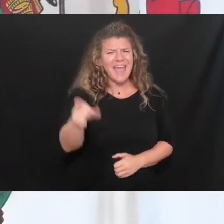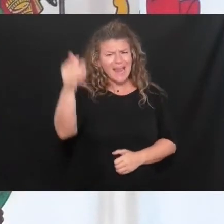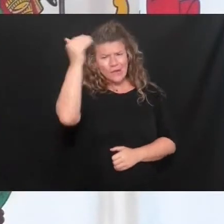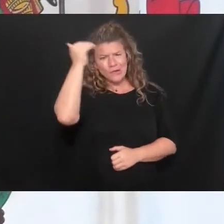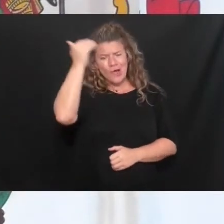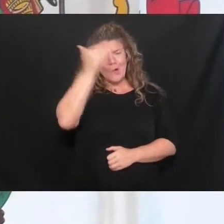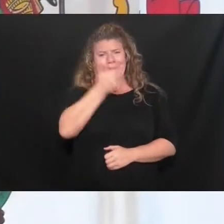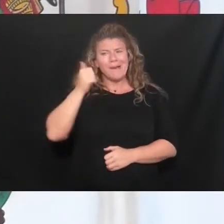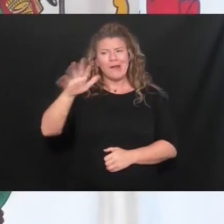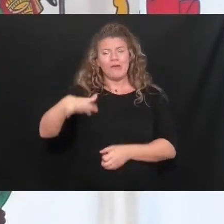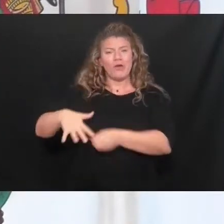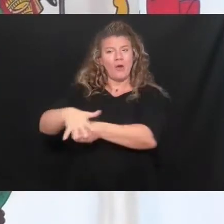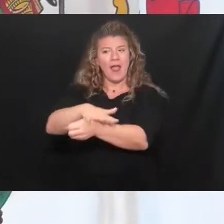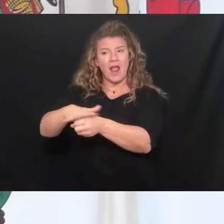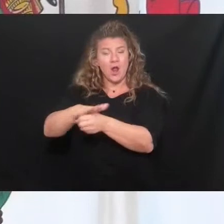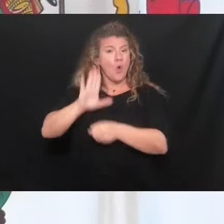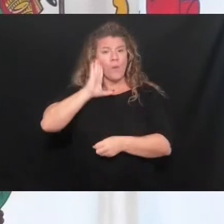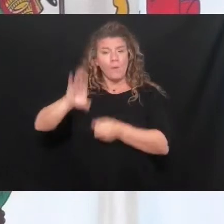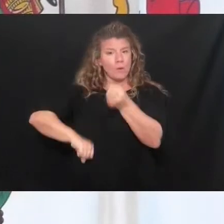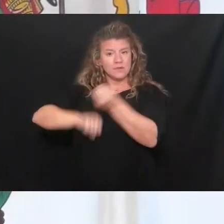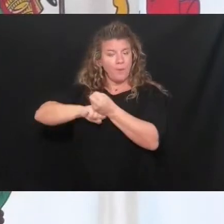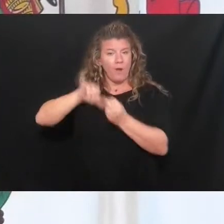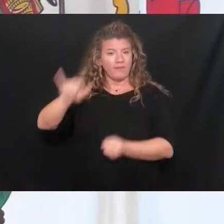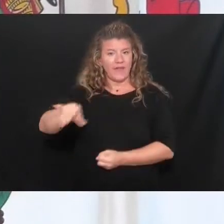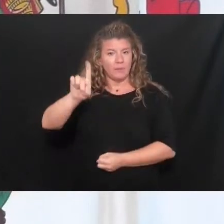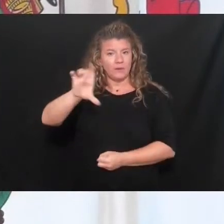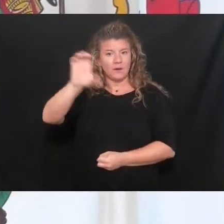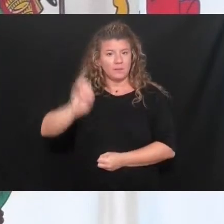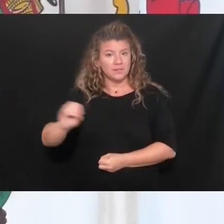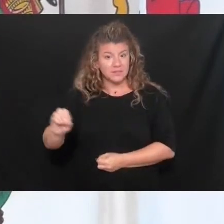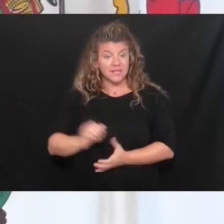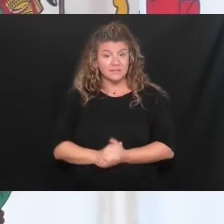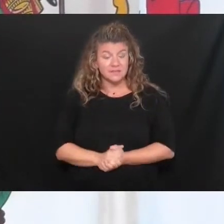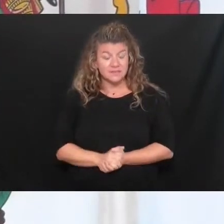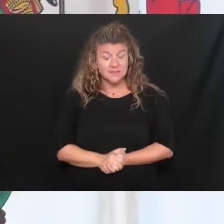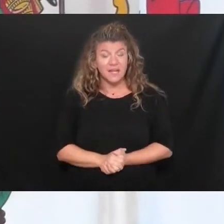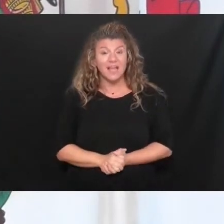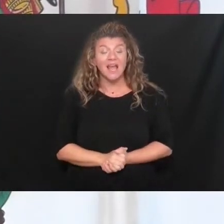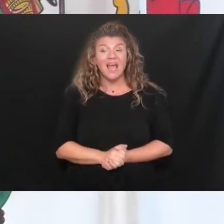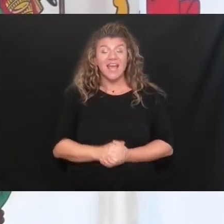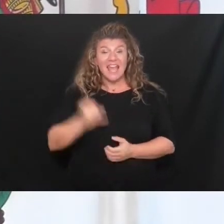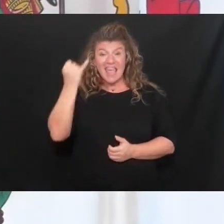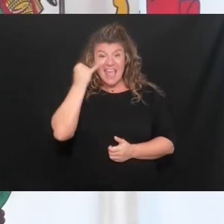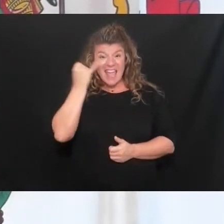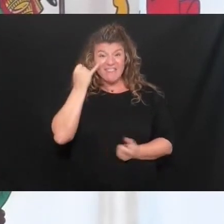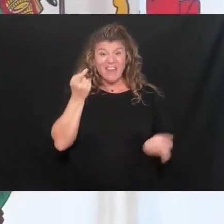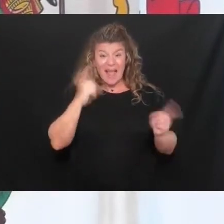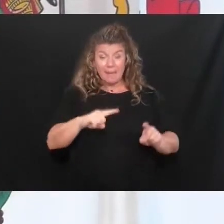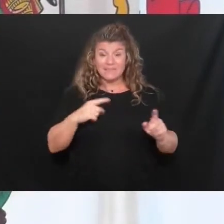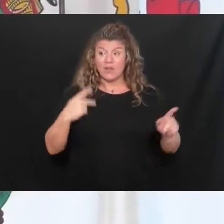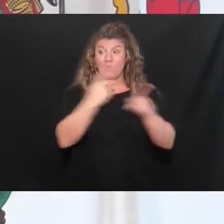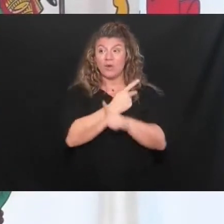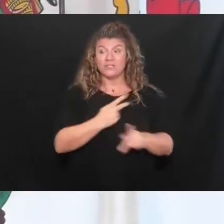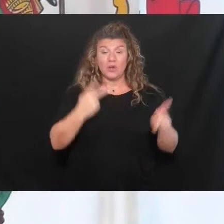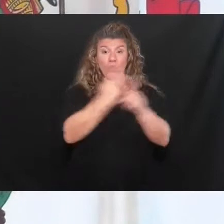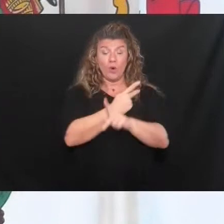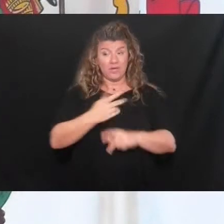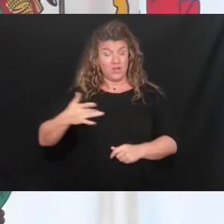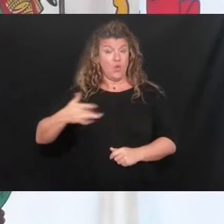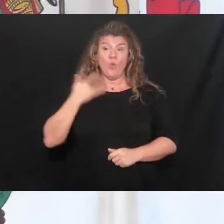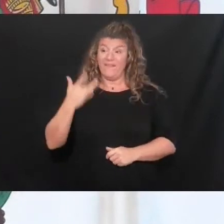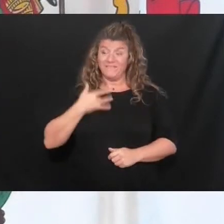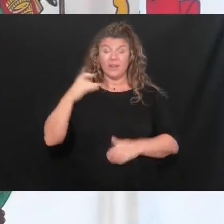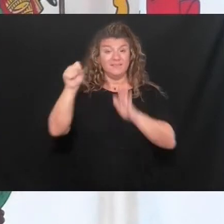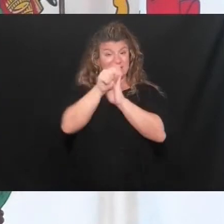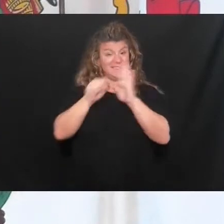anybody, and we'll do that and support that wholeheartedly. From the standpoint, if it gets worse, that we think on a state